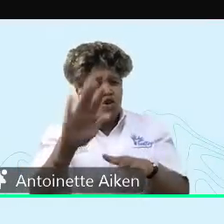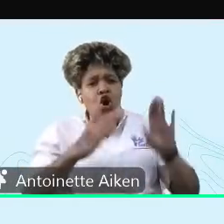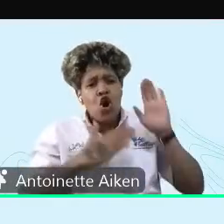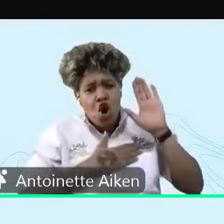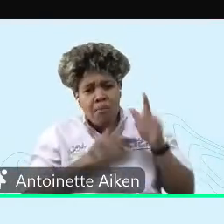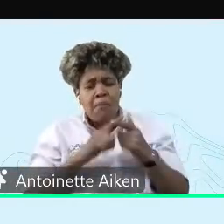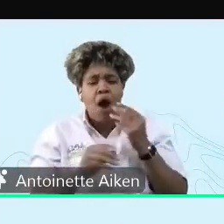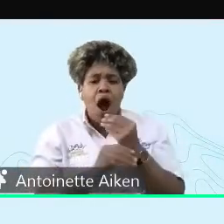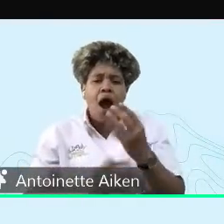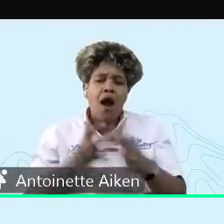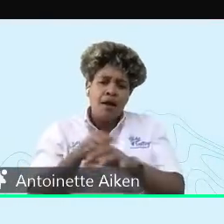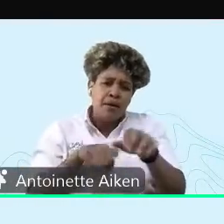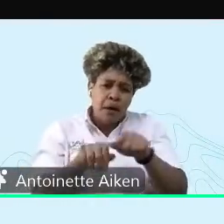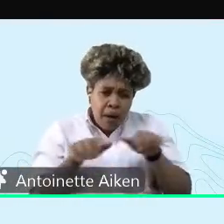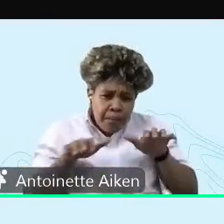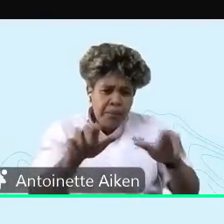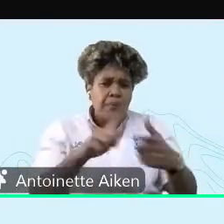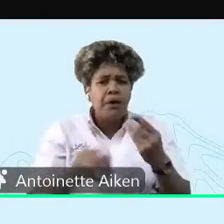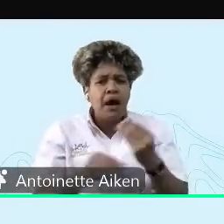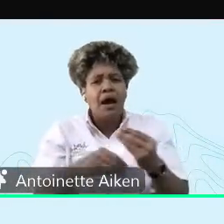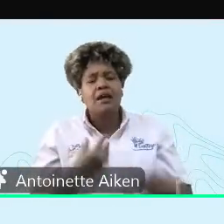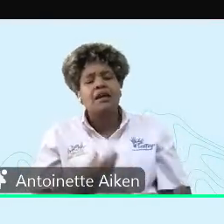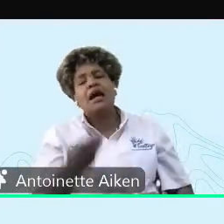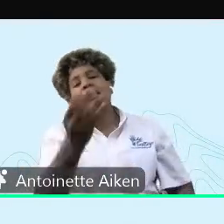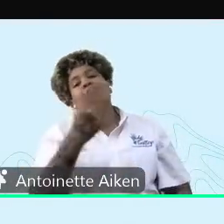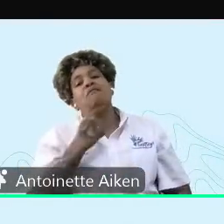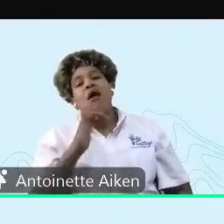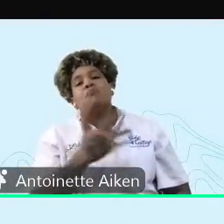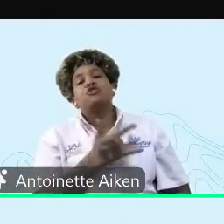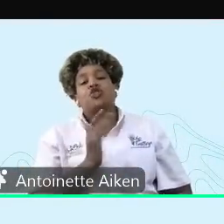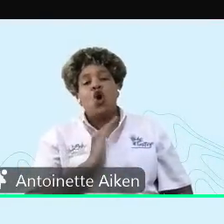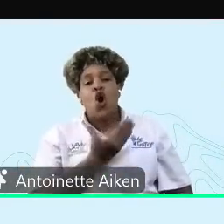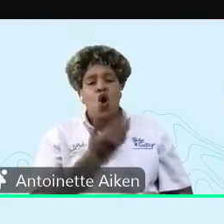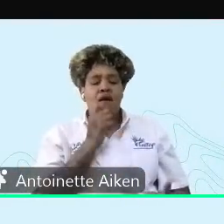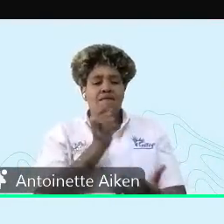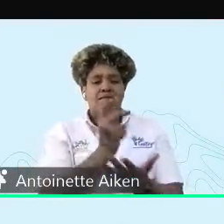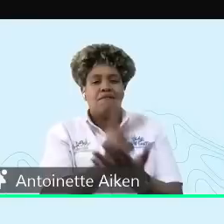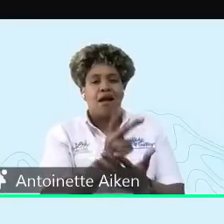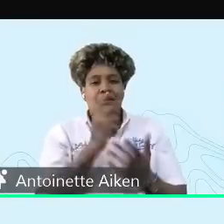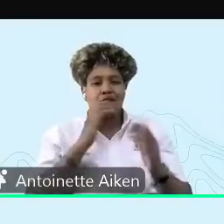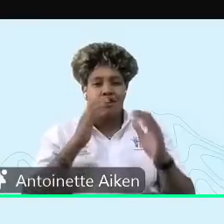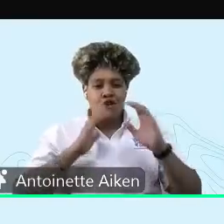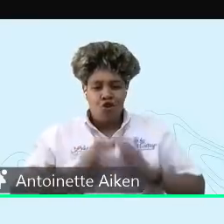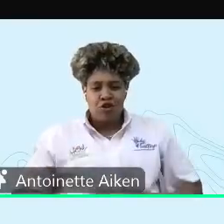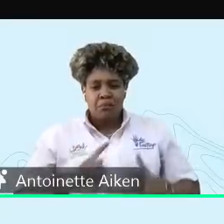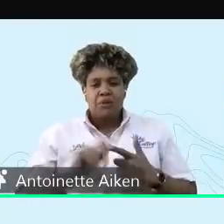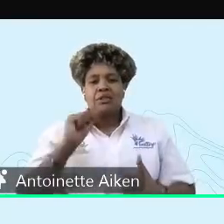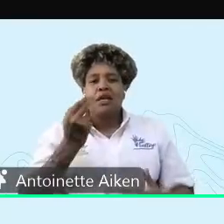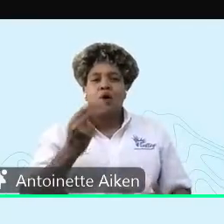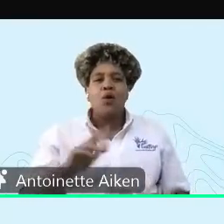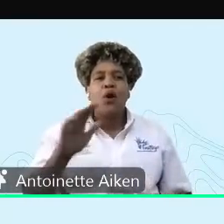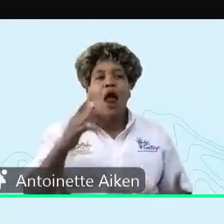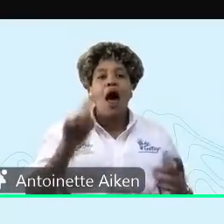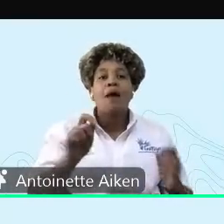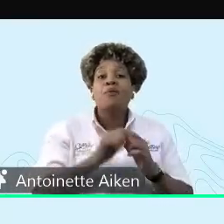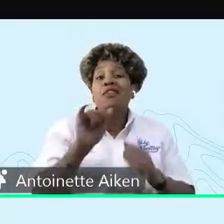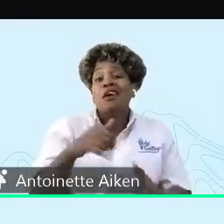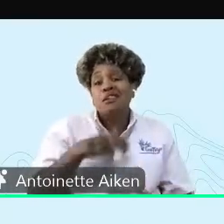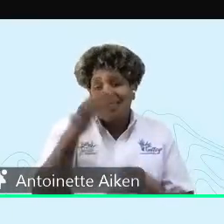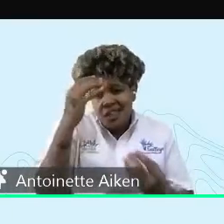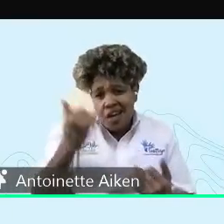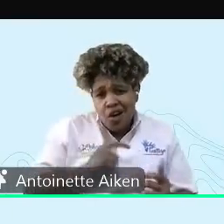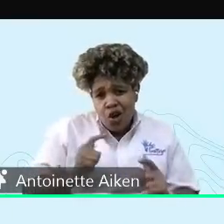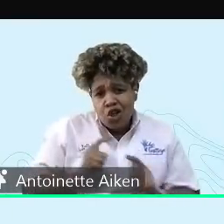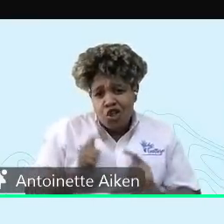dedication and hard work. I extend my appreciation to our valued customers and stakeholders. With that, I will now